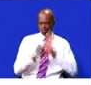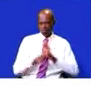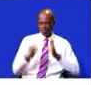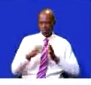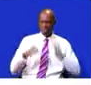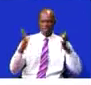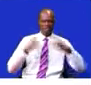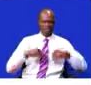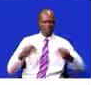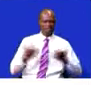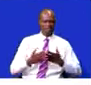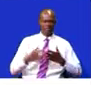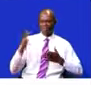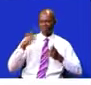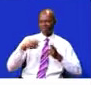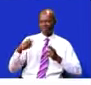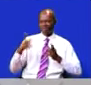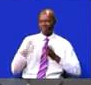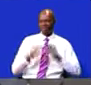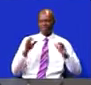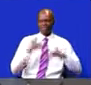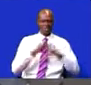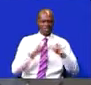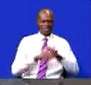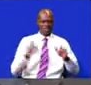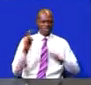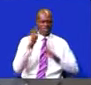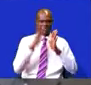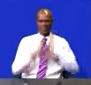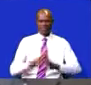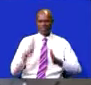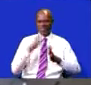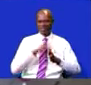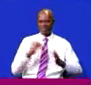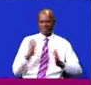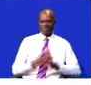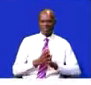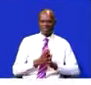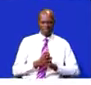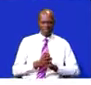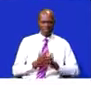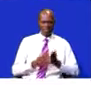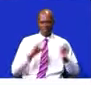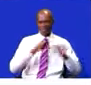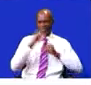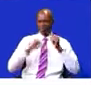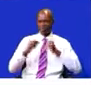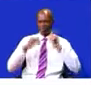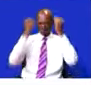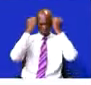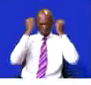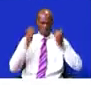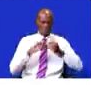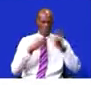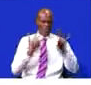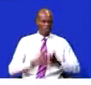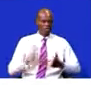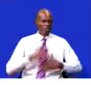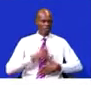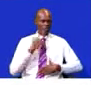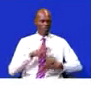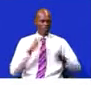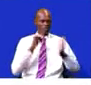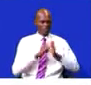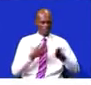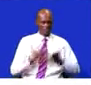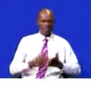guarantees the rights of every Kenyan to challenge and go to court where they feel that their rights